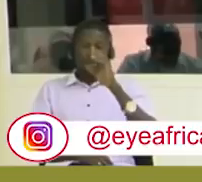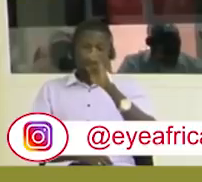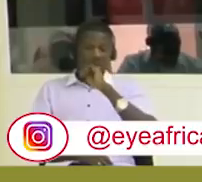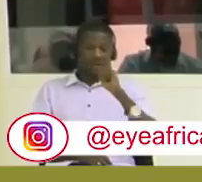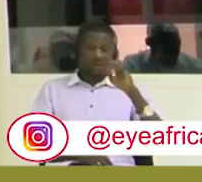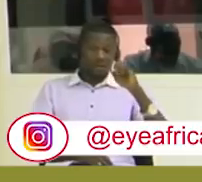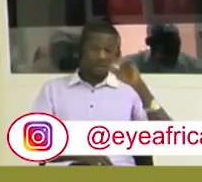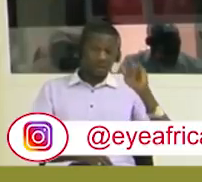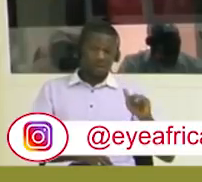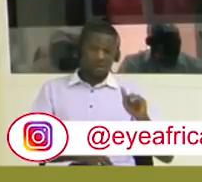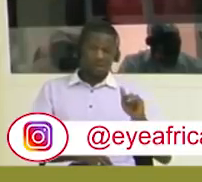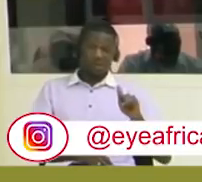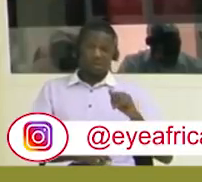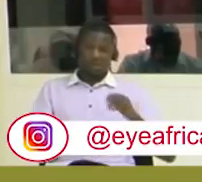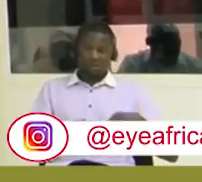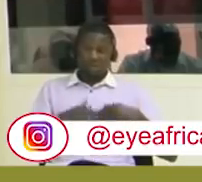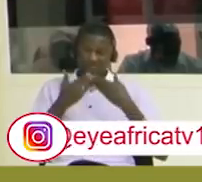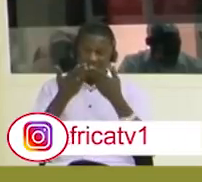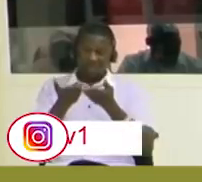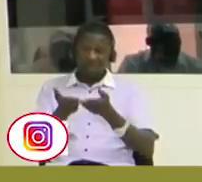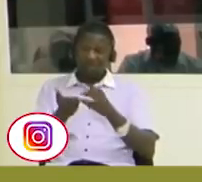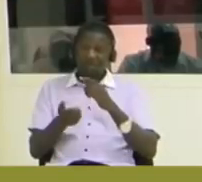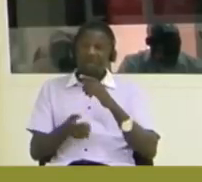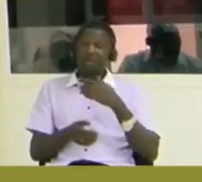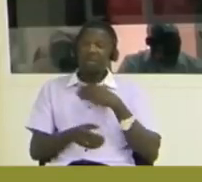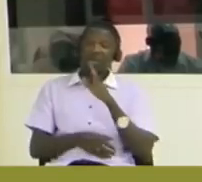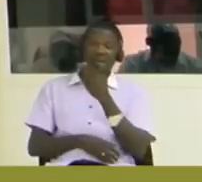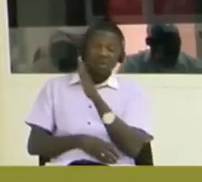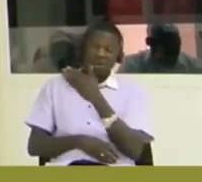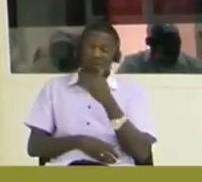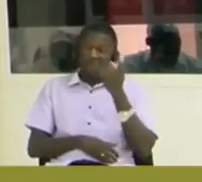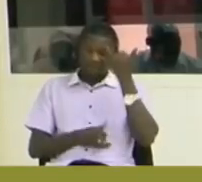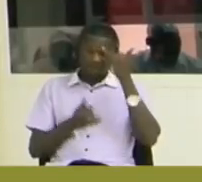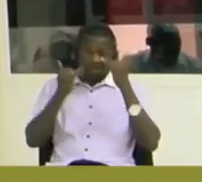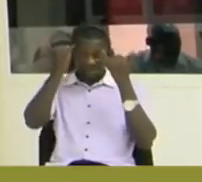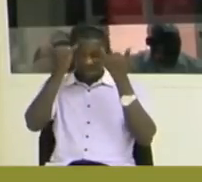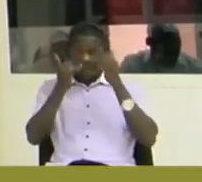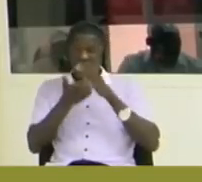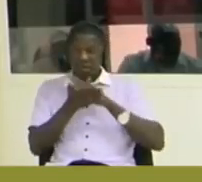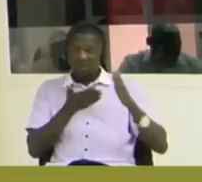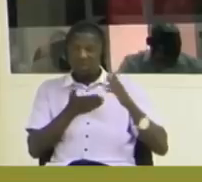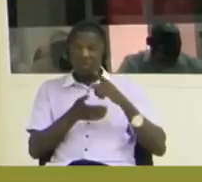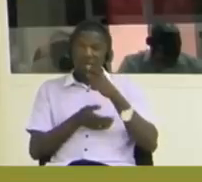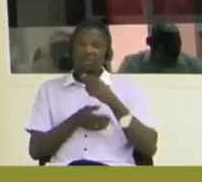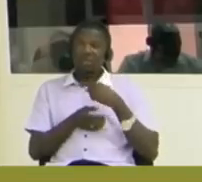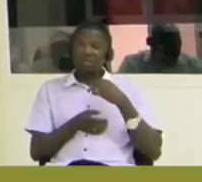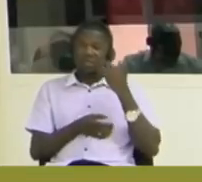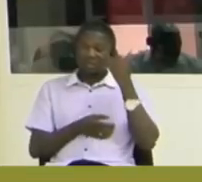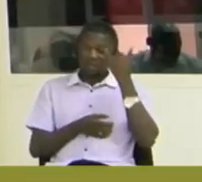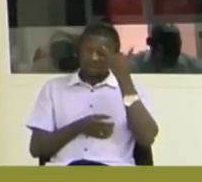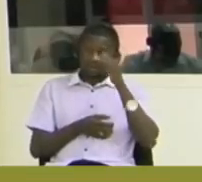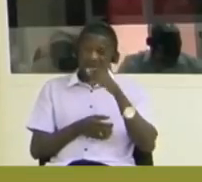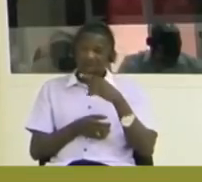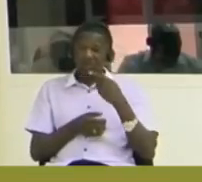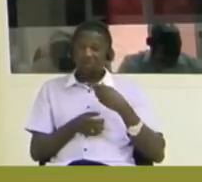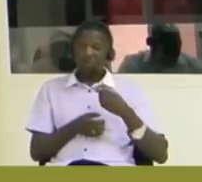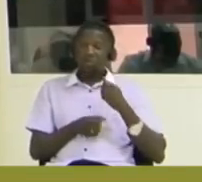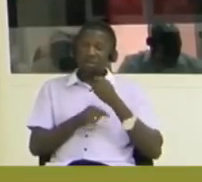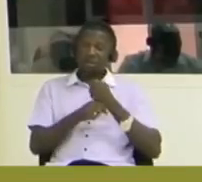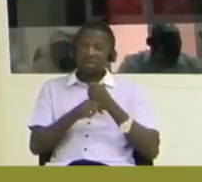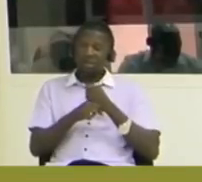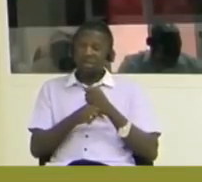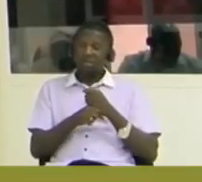Mr. Ceesay, give any other suggestion apart from this suggestion to create a